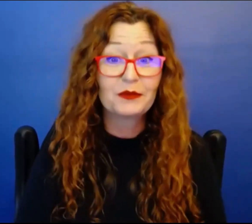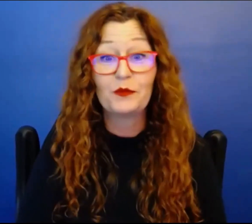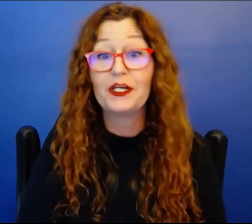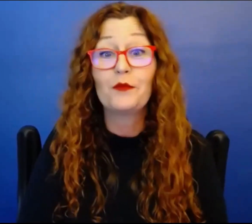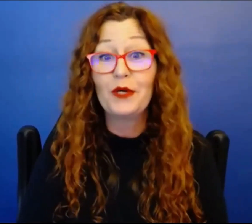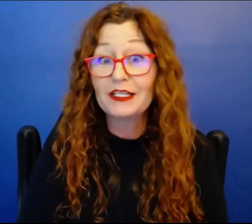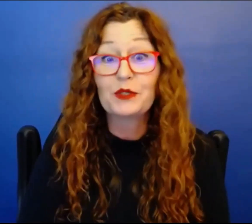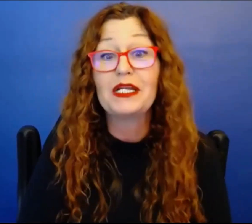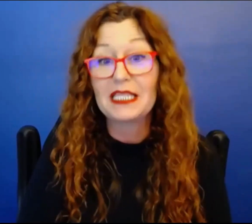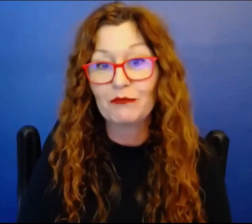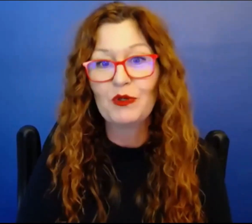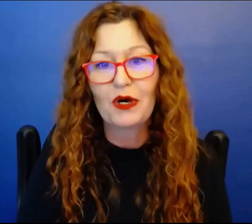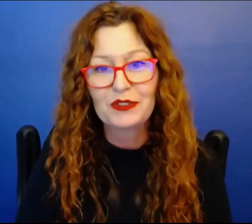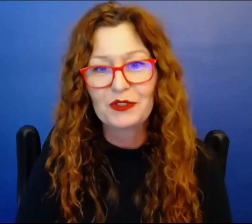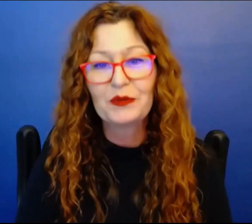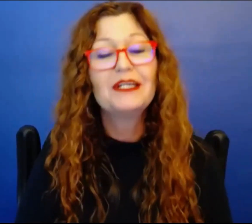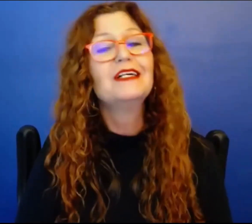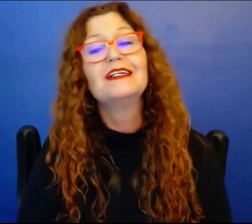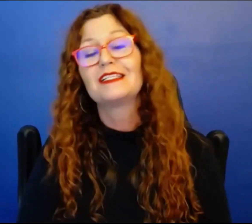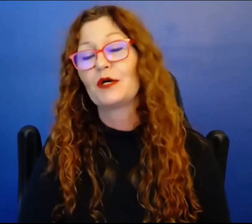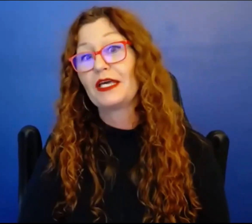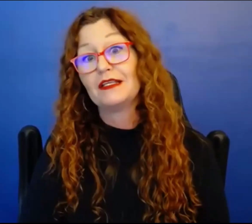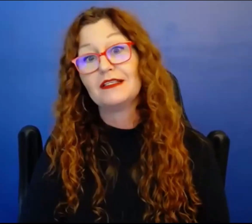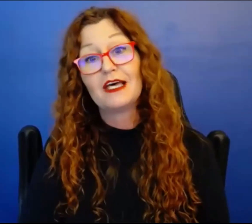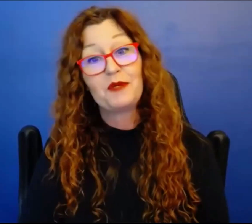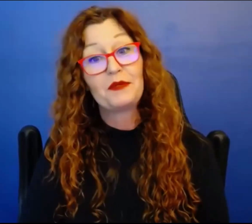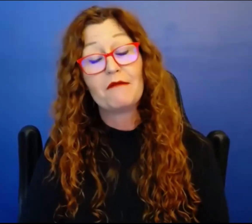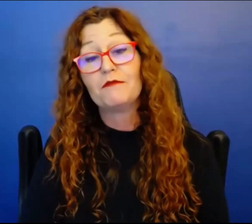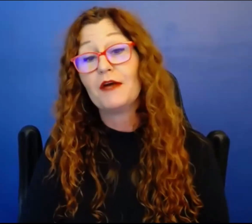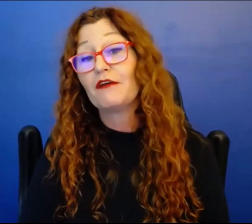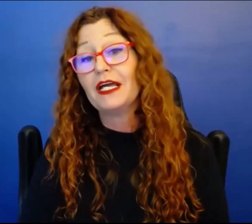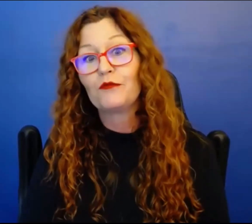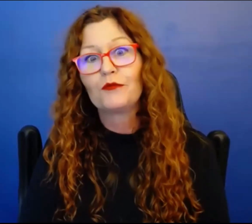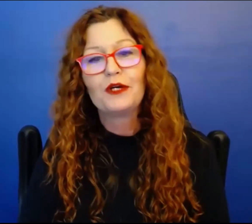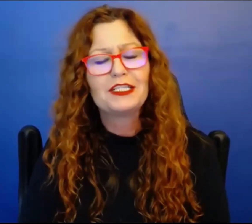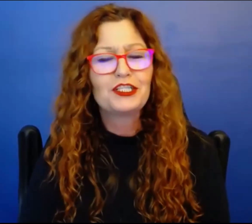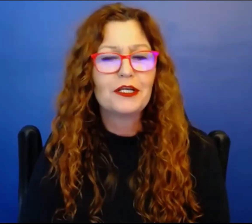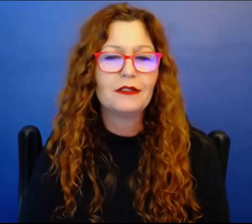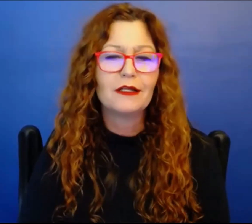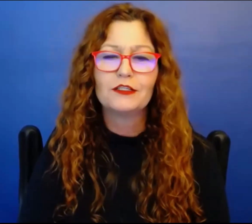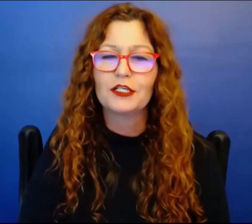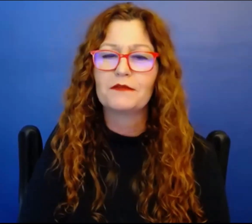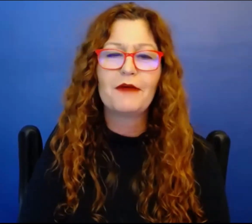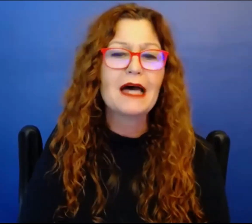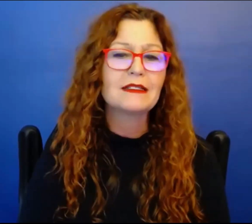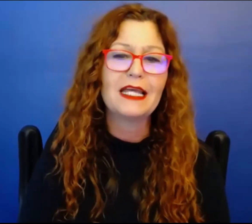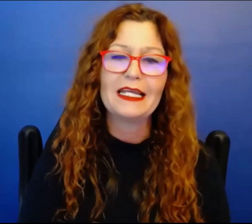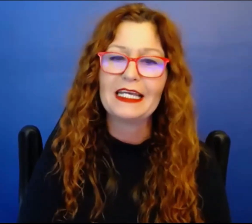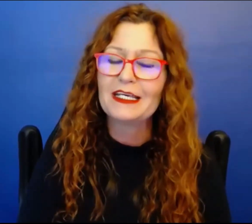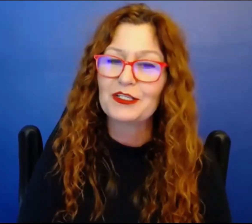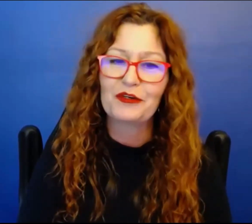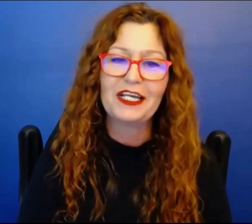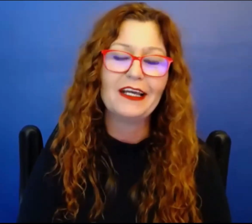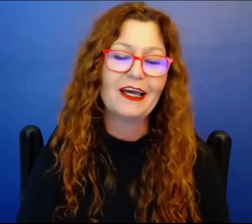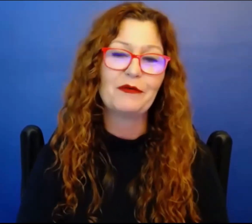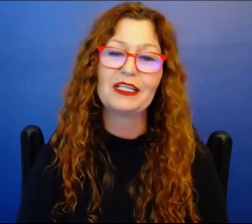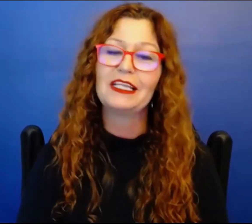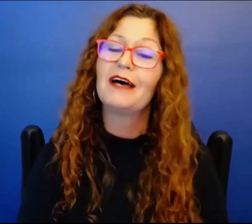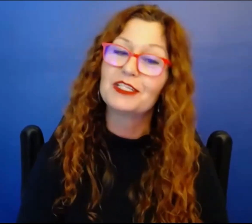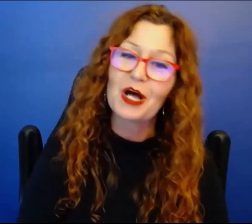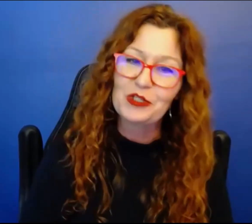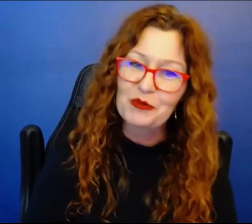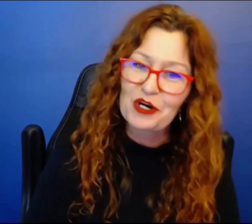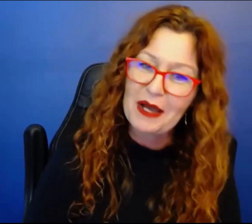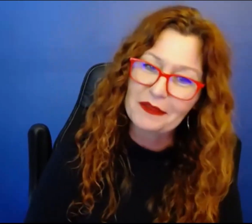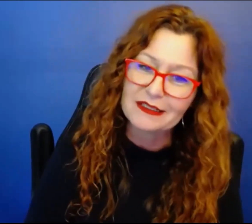do it. We can do anything we want to do. So again, deaf people have a very rich and just fascinating history. And I would